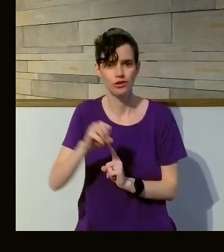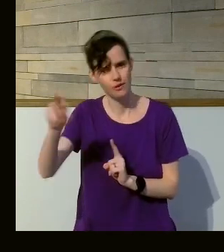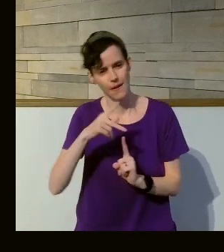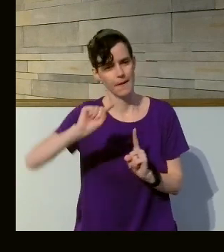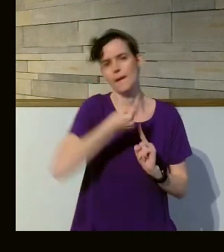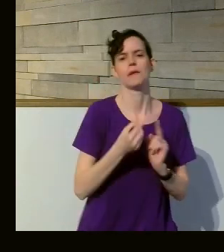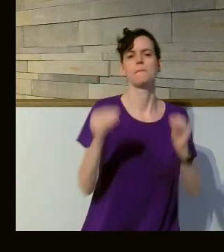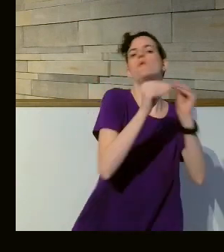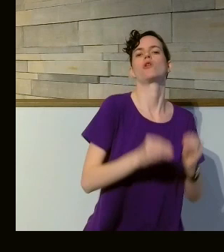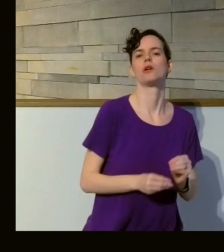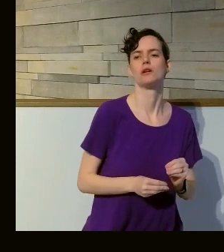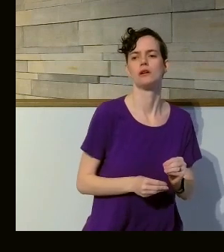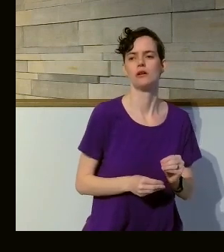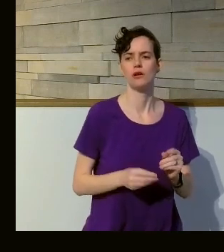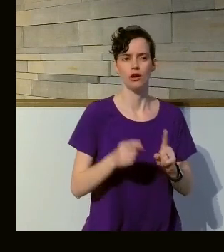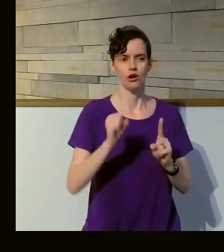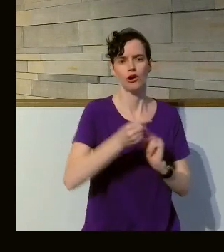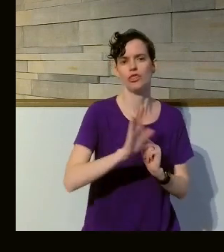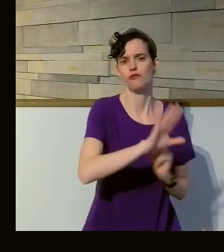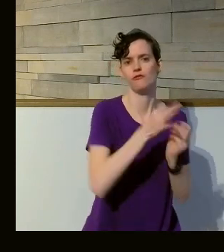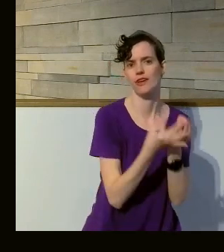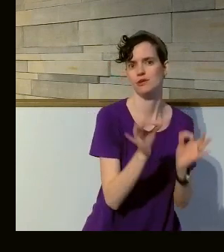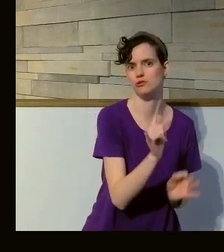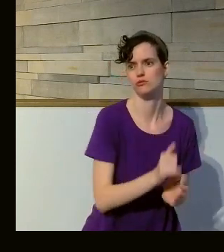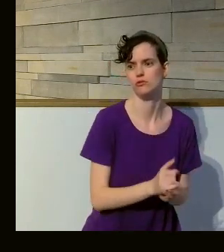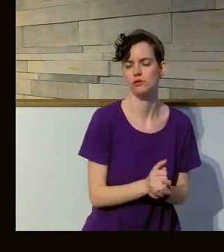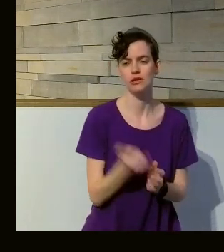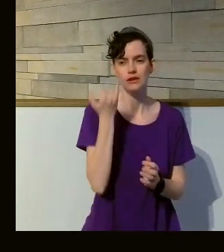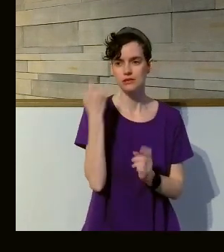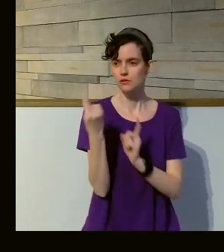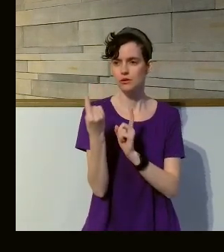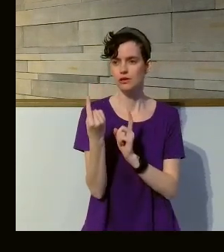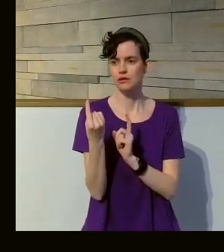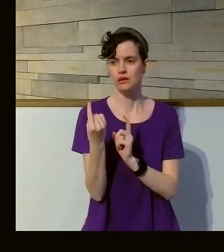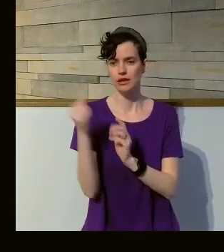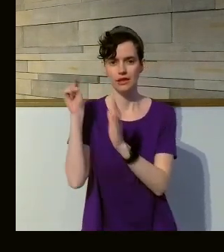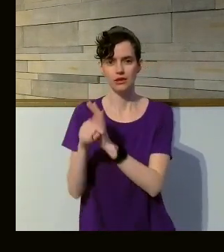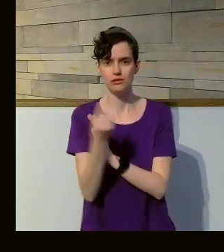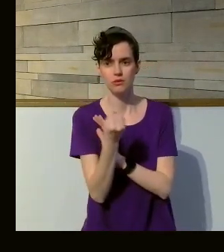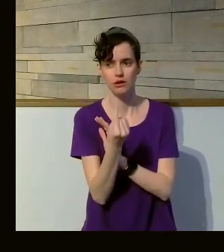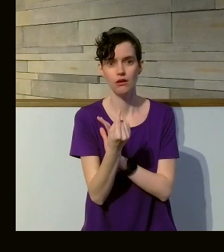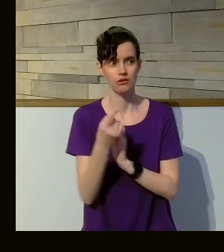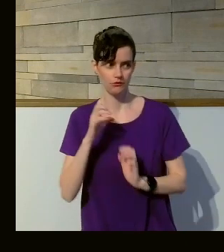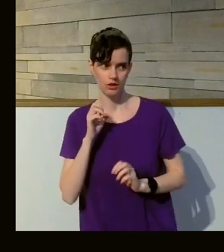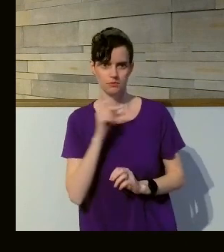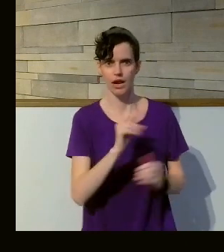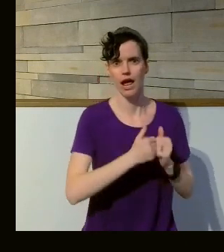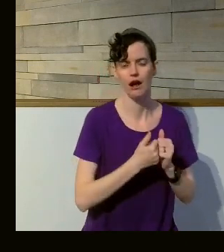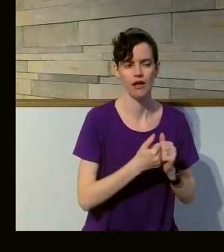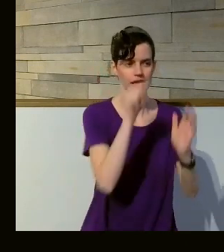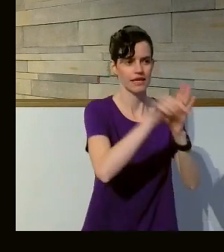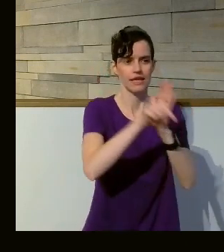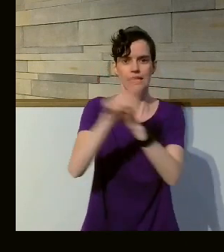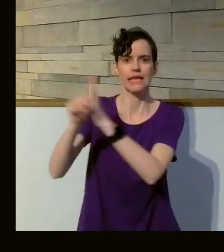come back and hurt them more, even hurt them and their family members. And if somebody took a family member's life, you could respond by taking several